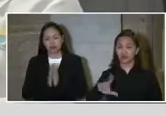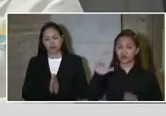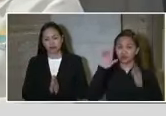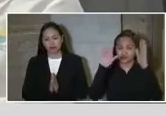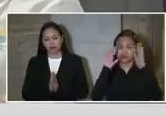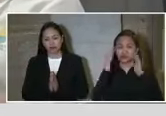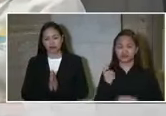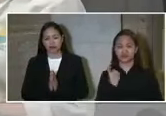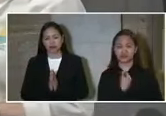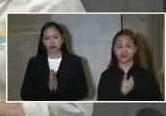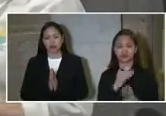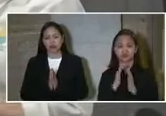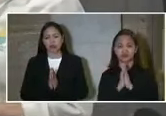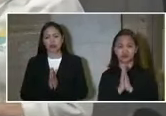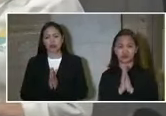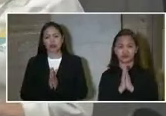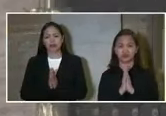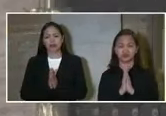prayer.